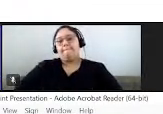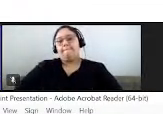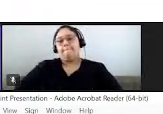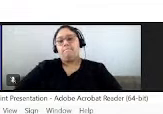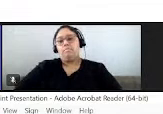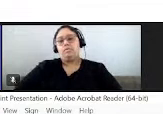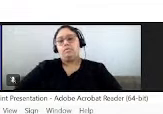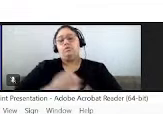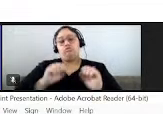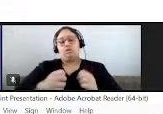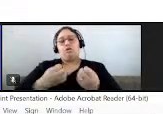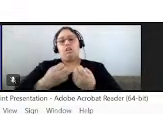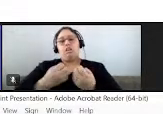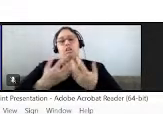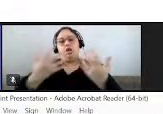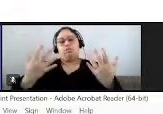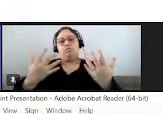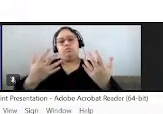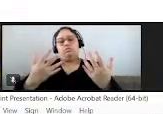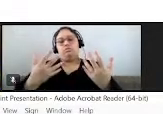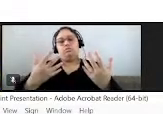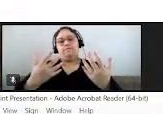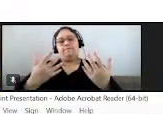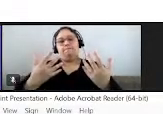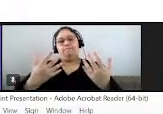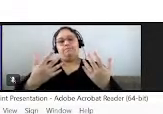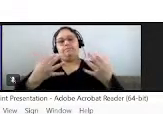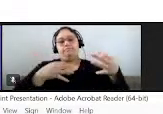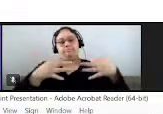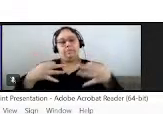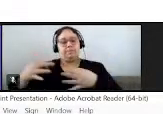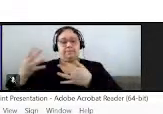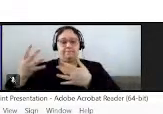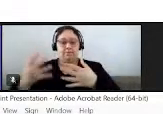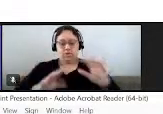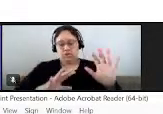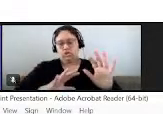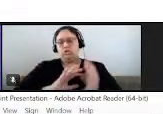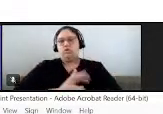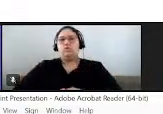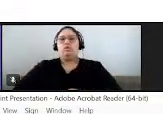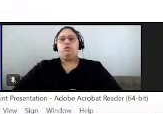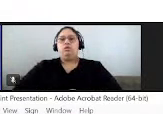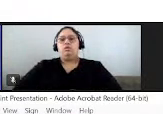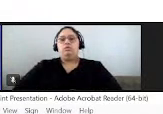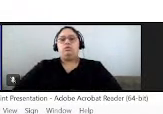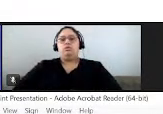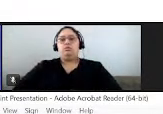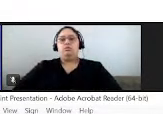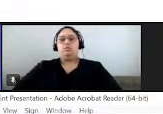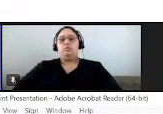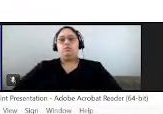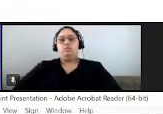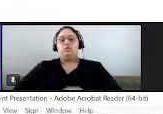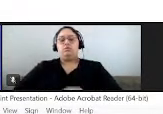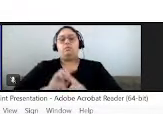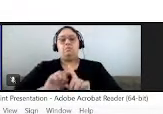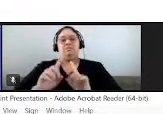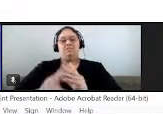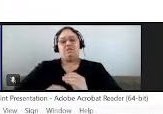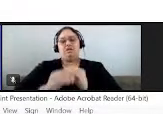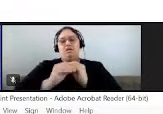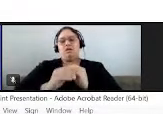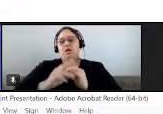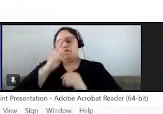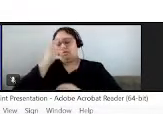Chair, a lot has been said already by previous speakers, but I think just to touch on what Honourable